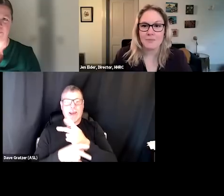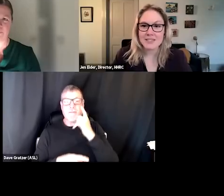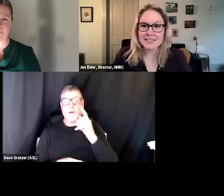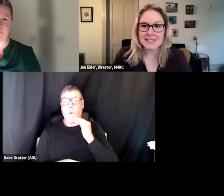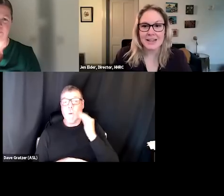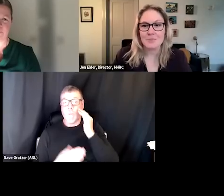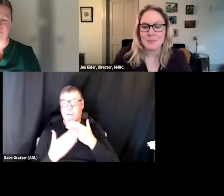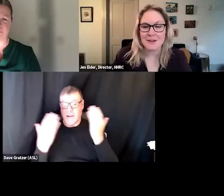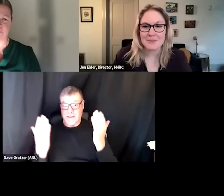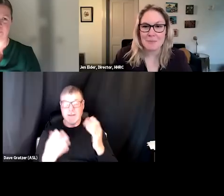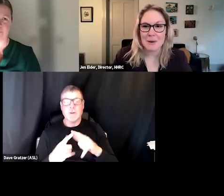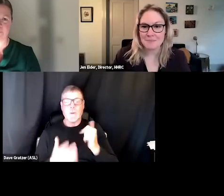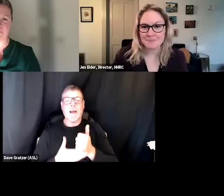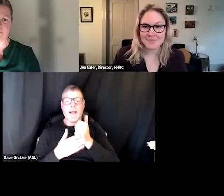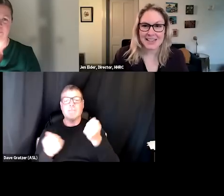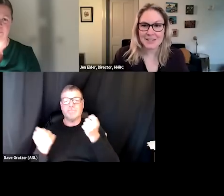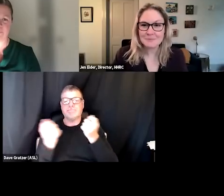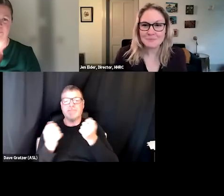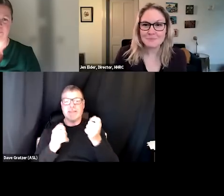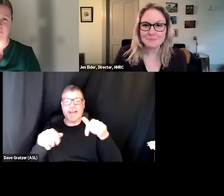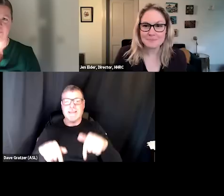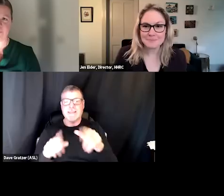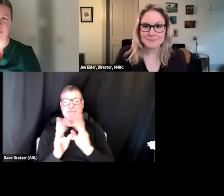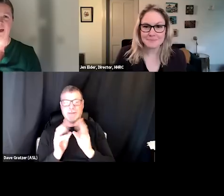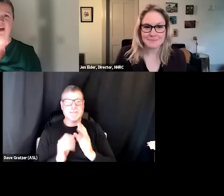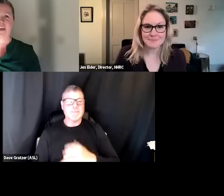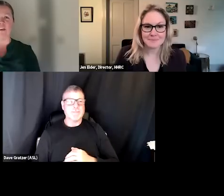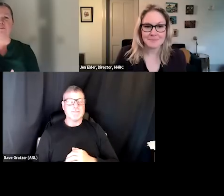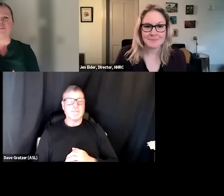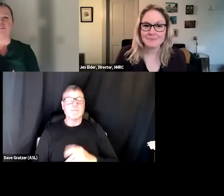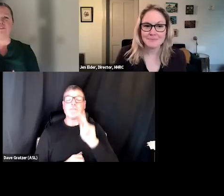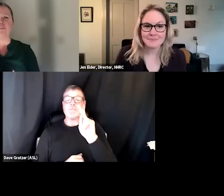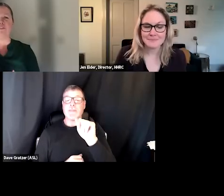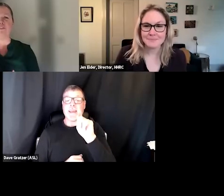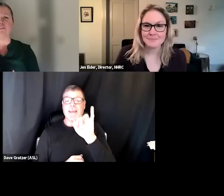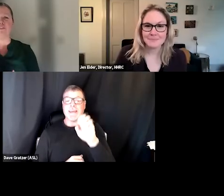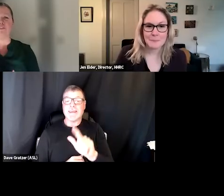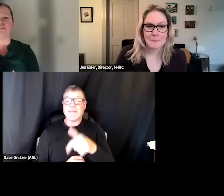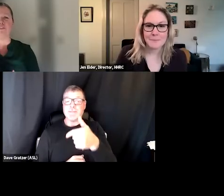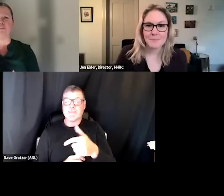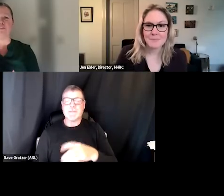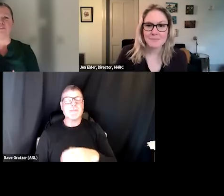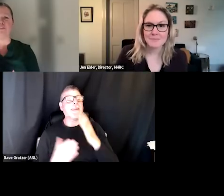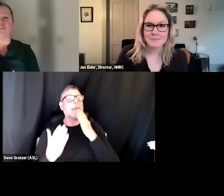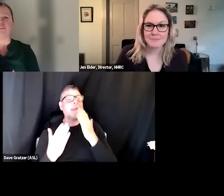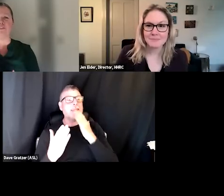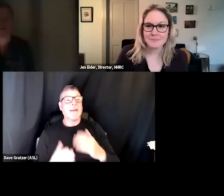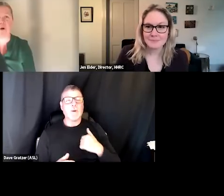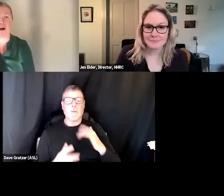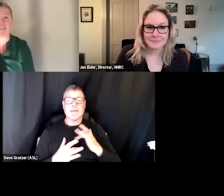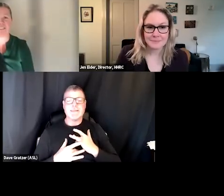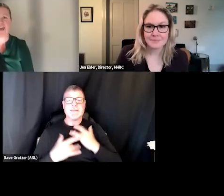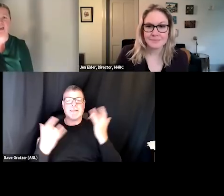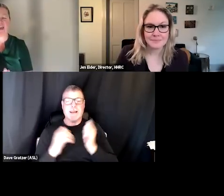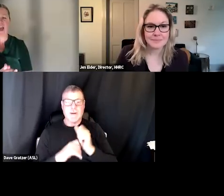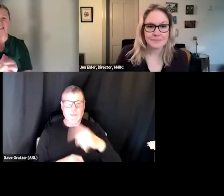us facilitate and prepare this webinar. Katie. Thank you so much, Jen. We are delighted to be with